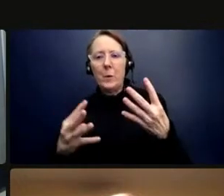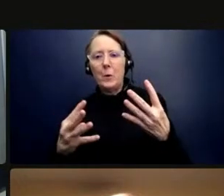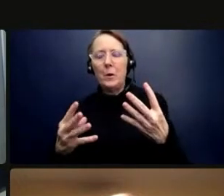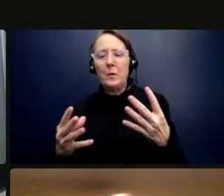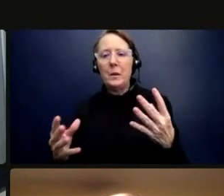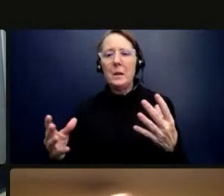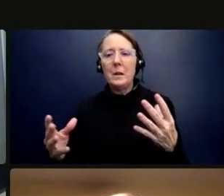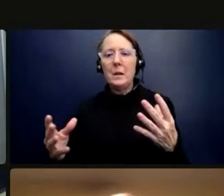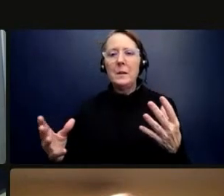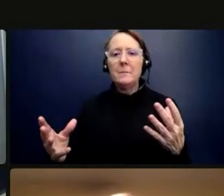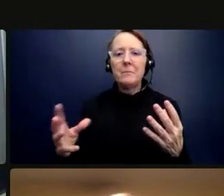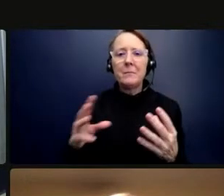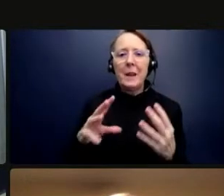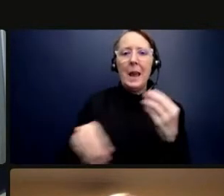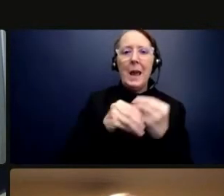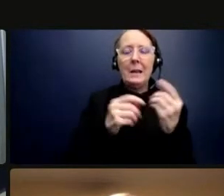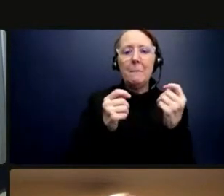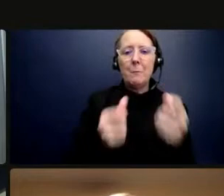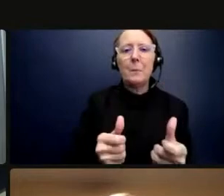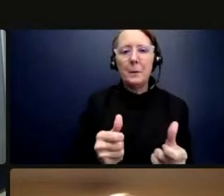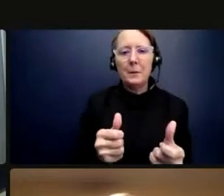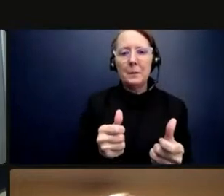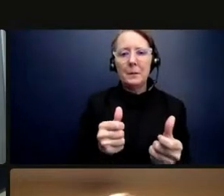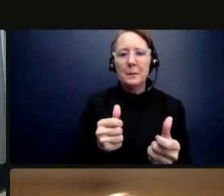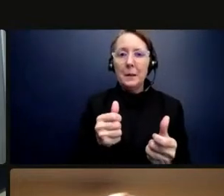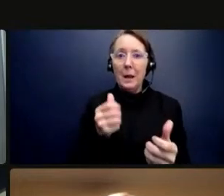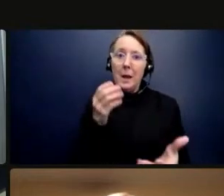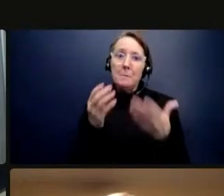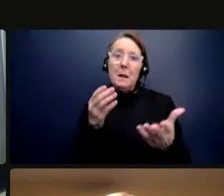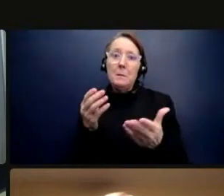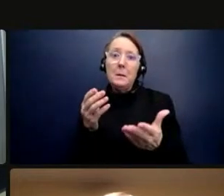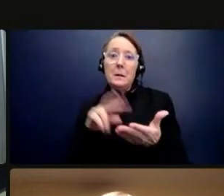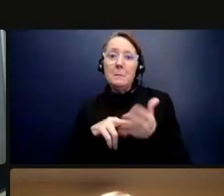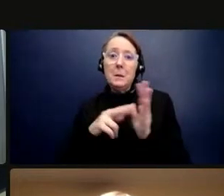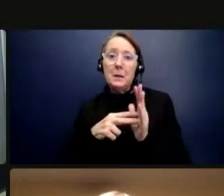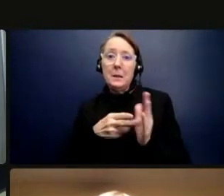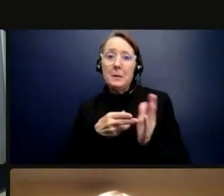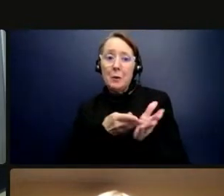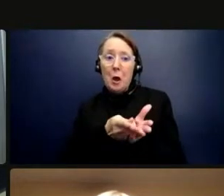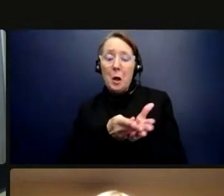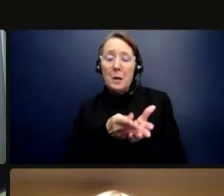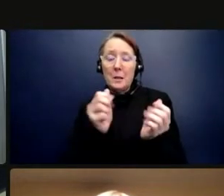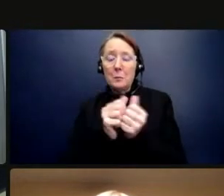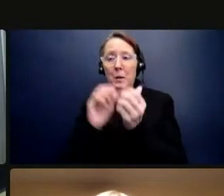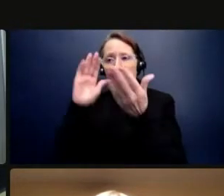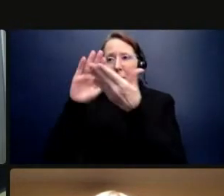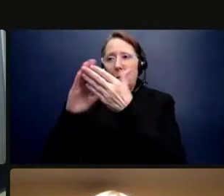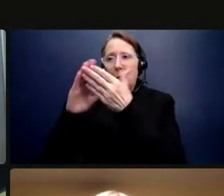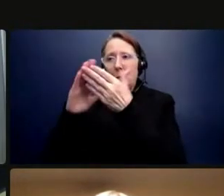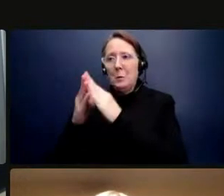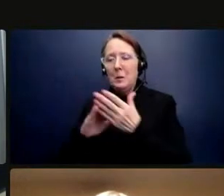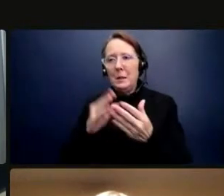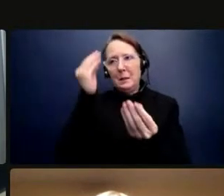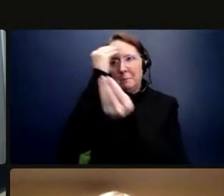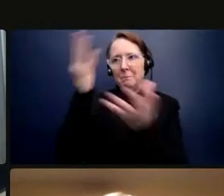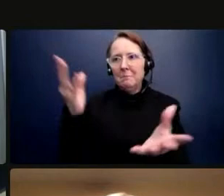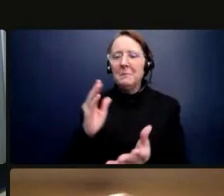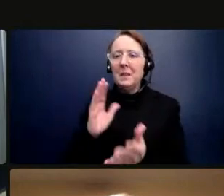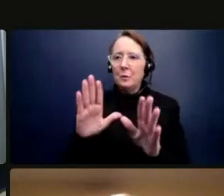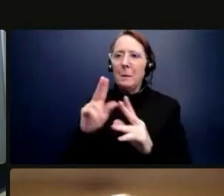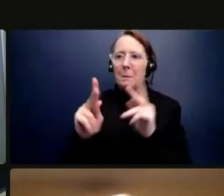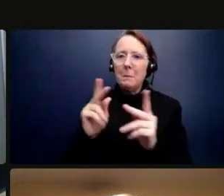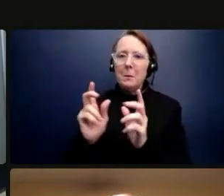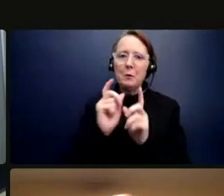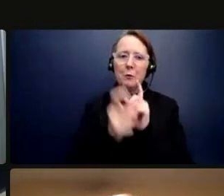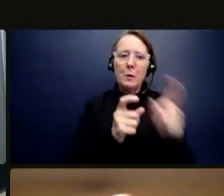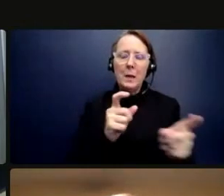rapidly. And even if that means, you know, just being honest with the community, like, it's great that people donated, you know,